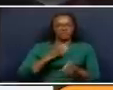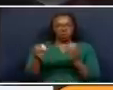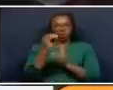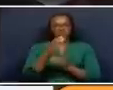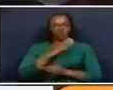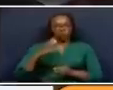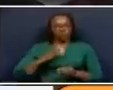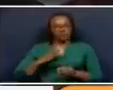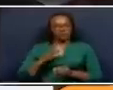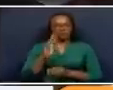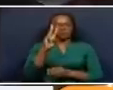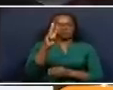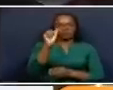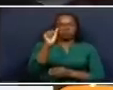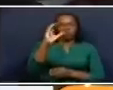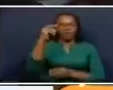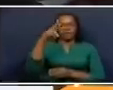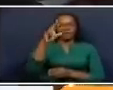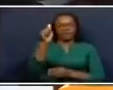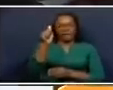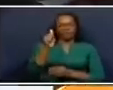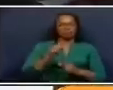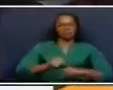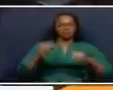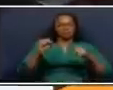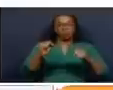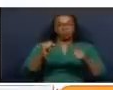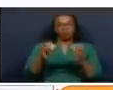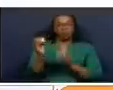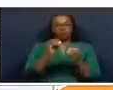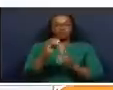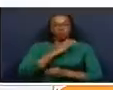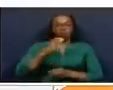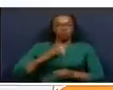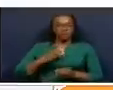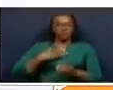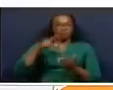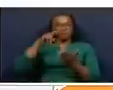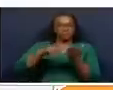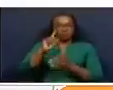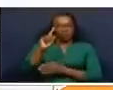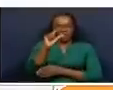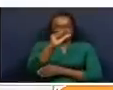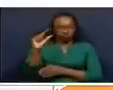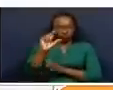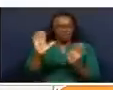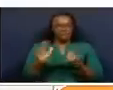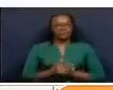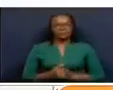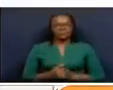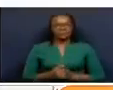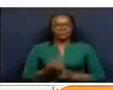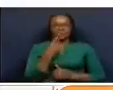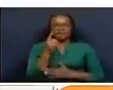Washira Waruru, who's chairman of the steering committee of the presidential debate. Monica, if I could just read one paragraph. Monica, if we can just put it up. He